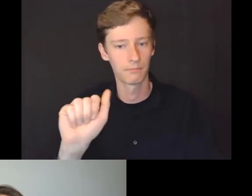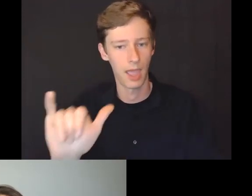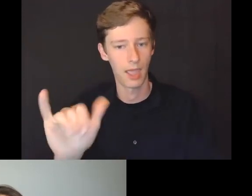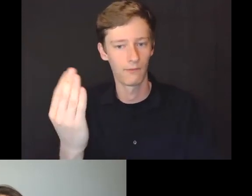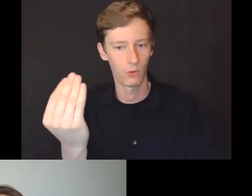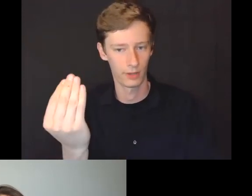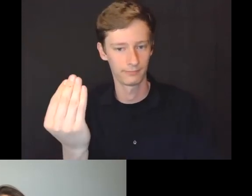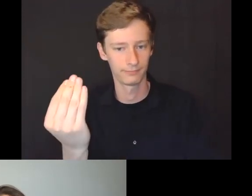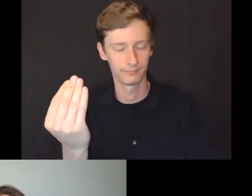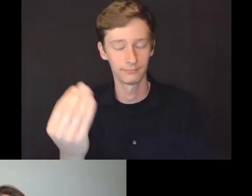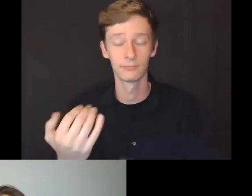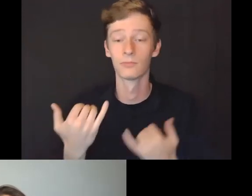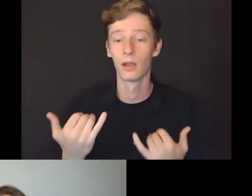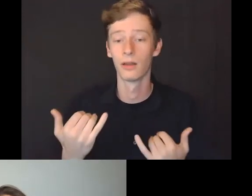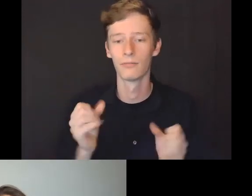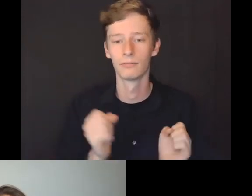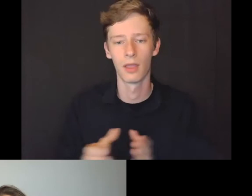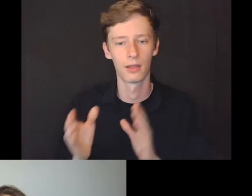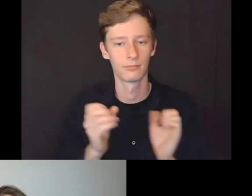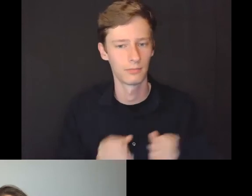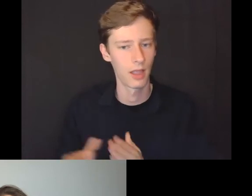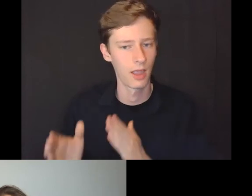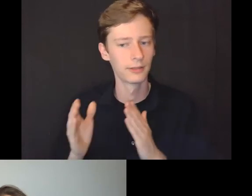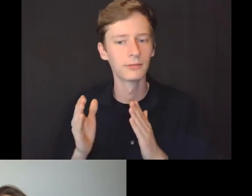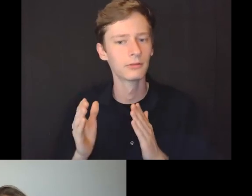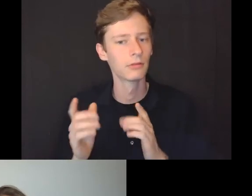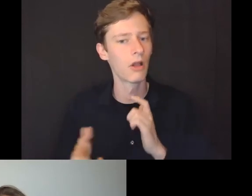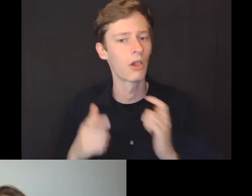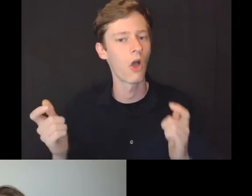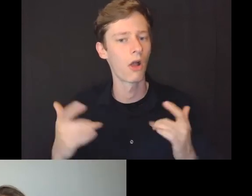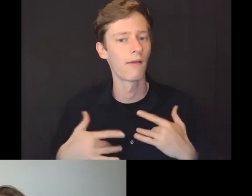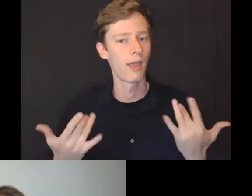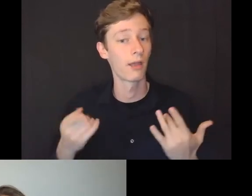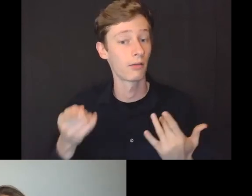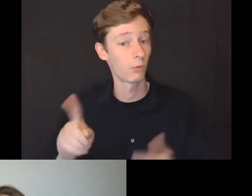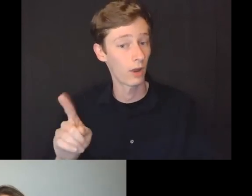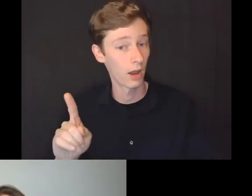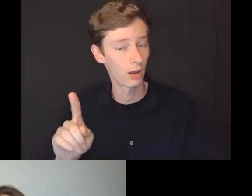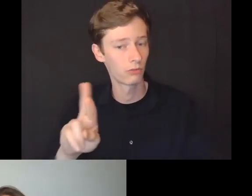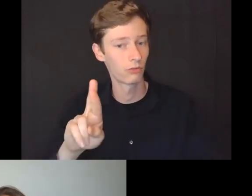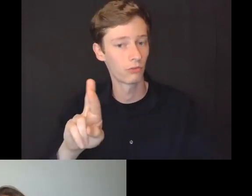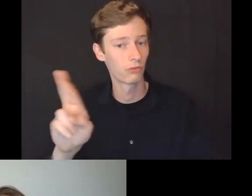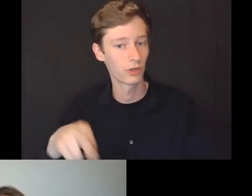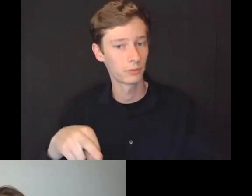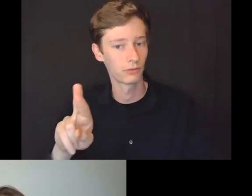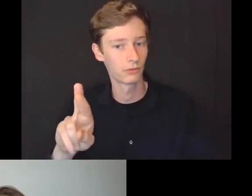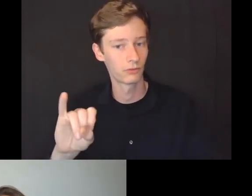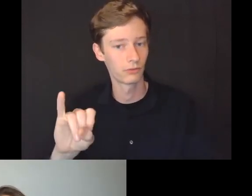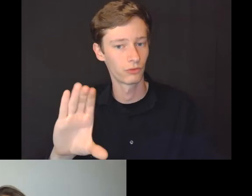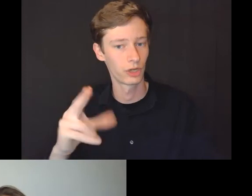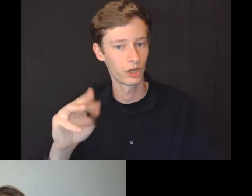now we're planning a large event in Richmond, Virginia. There's also going to be a Washington,